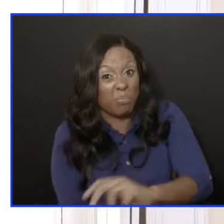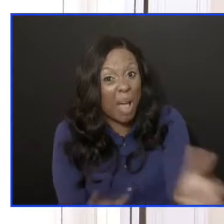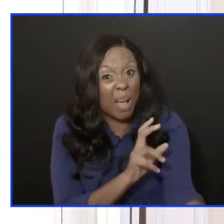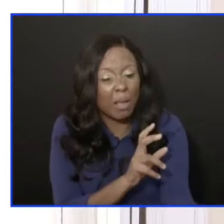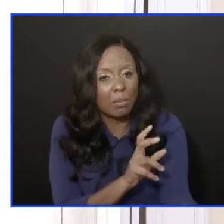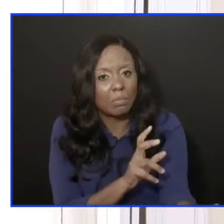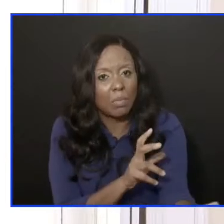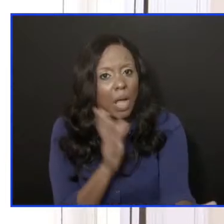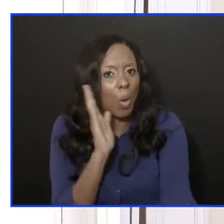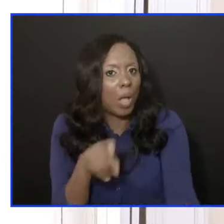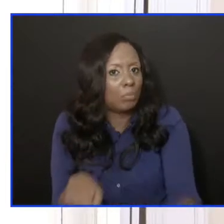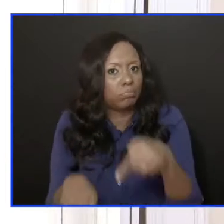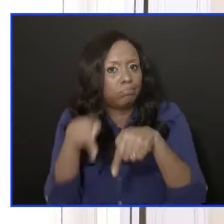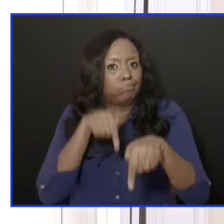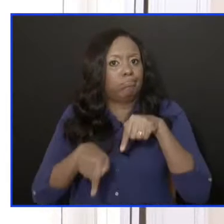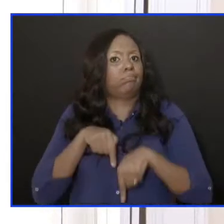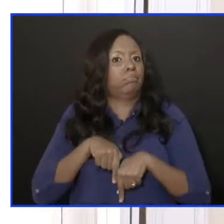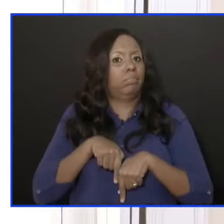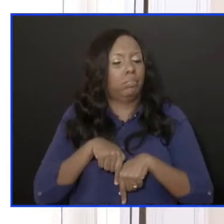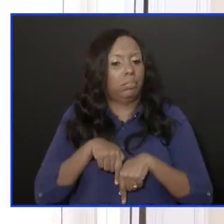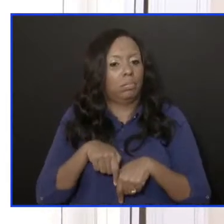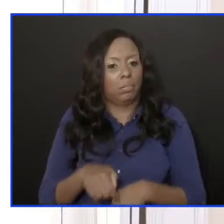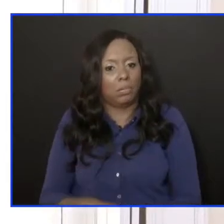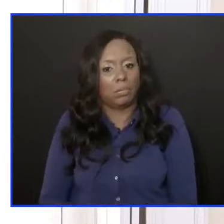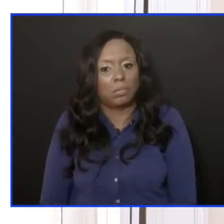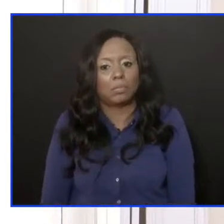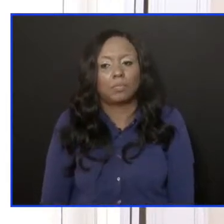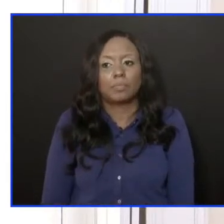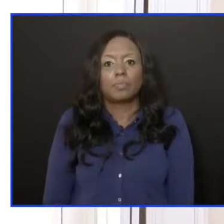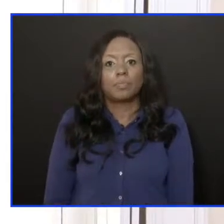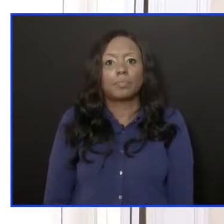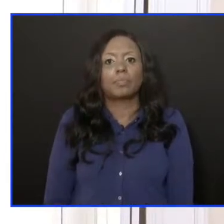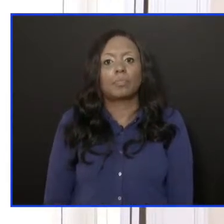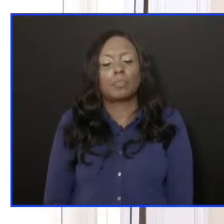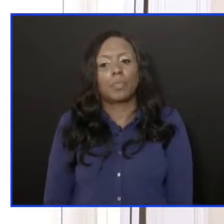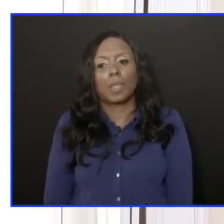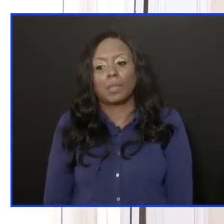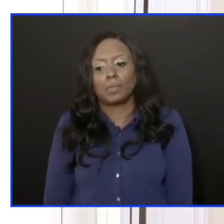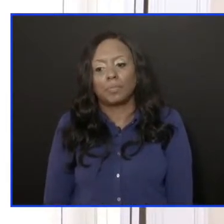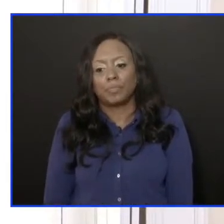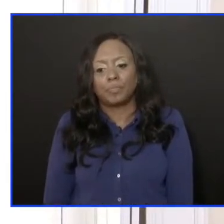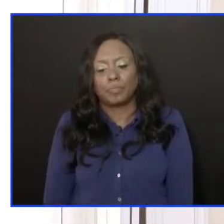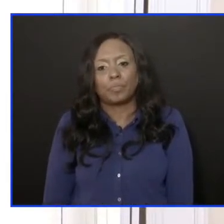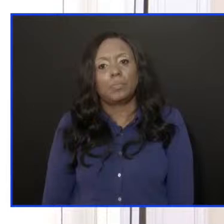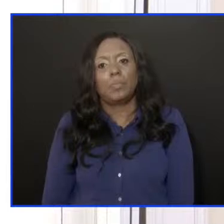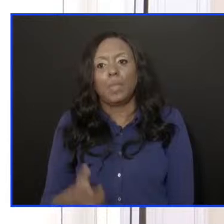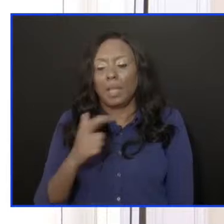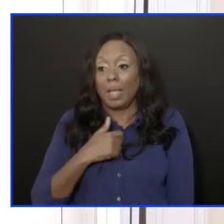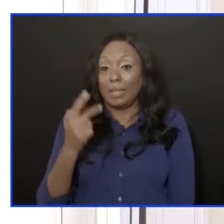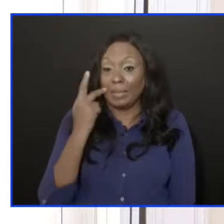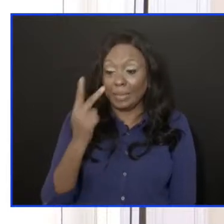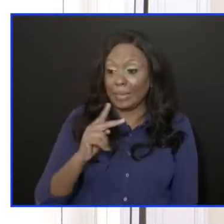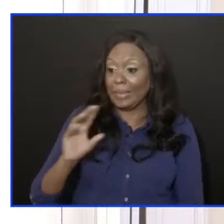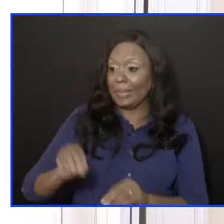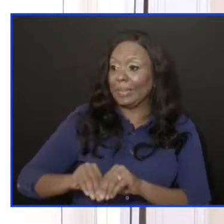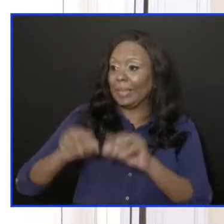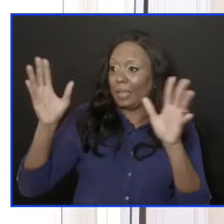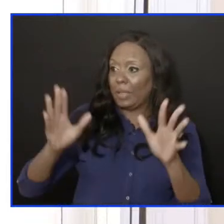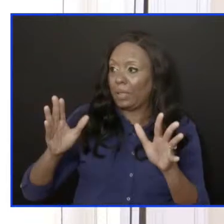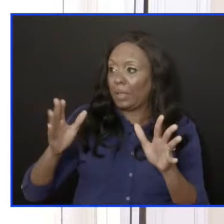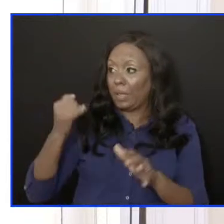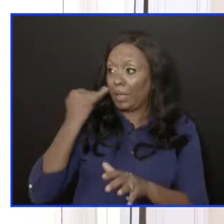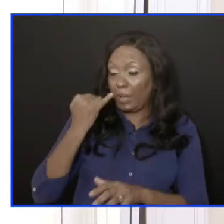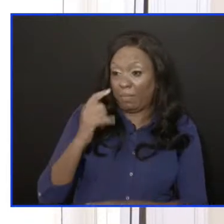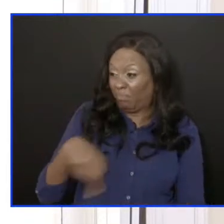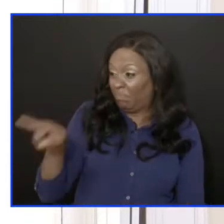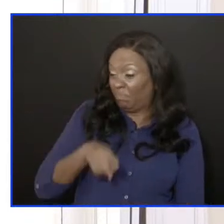hope that it doesn't reach there, because as I said, this is in fact a marathon, but I do and have seen clearly where each one does